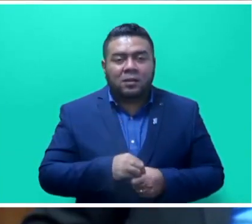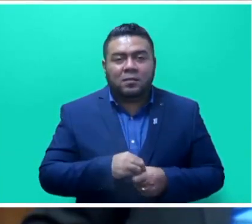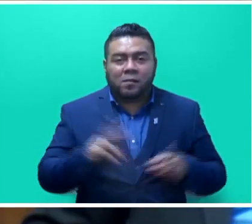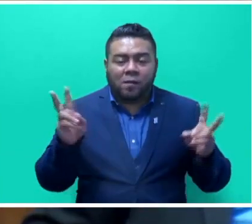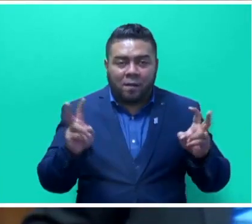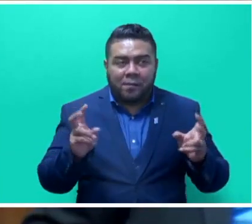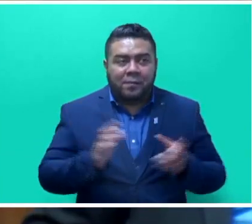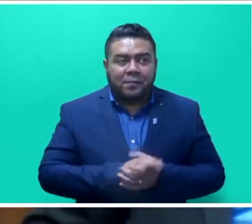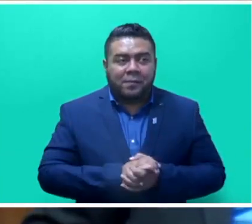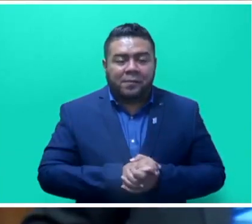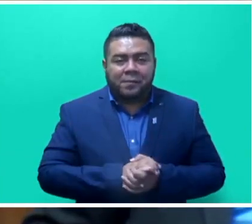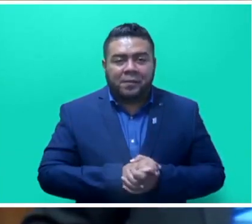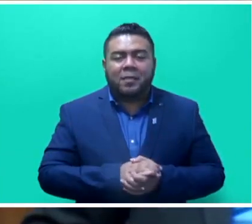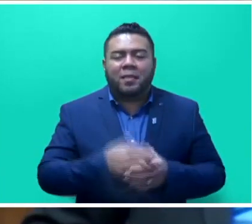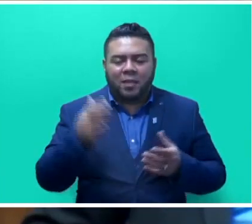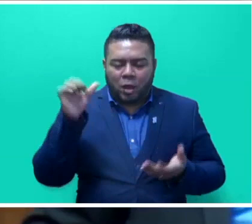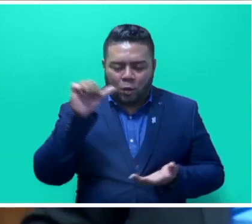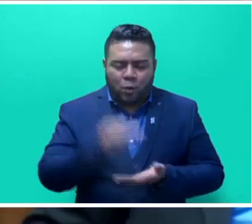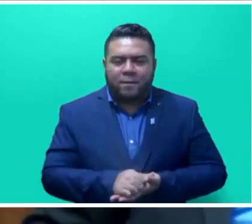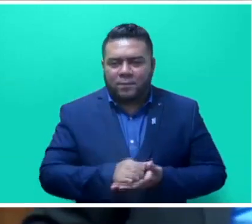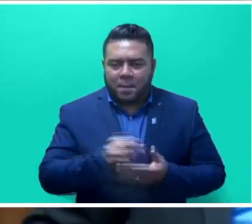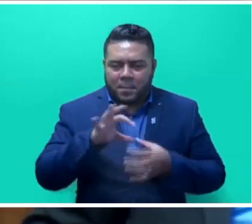titles they rightfully deserve.